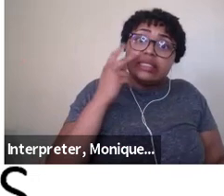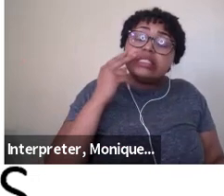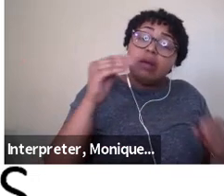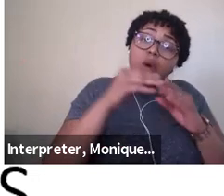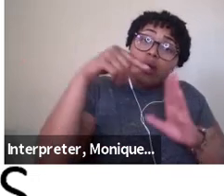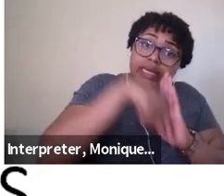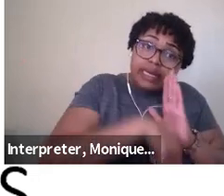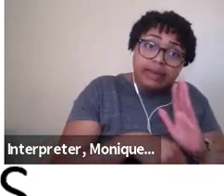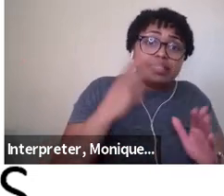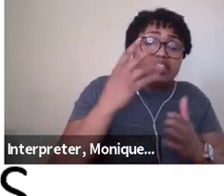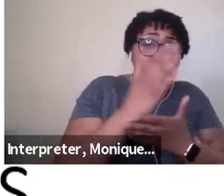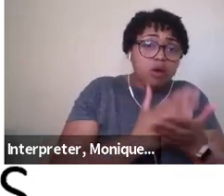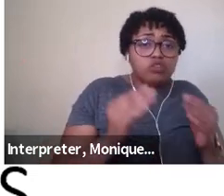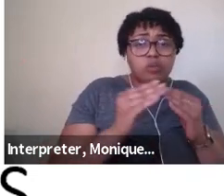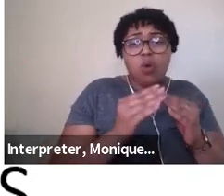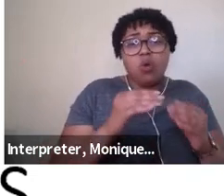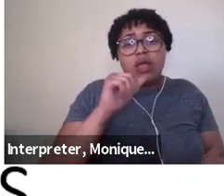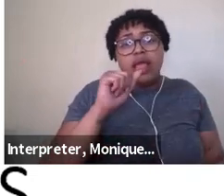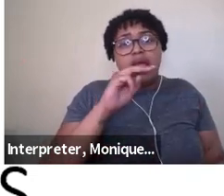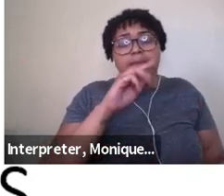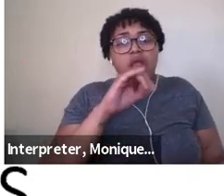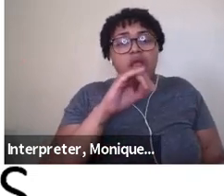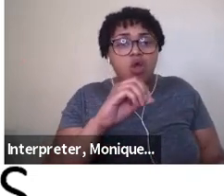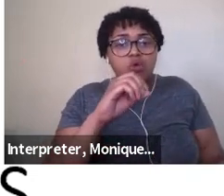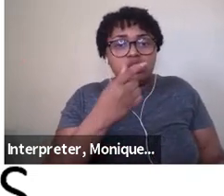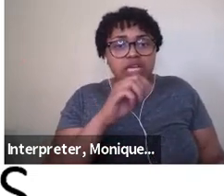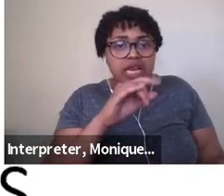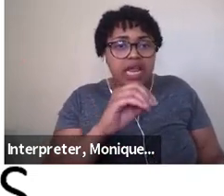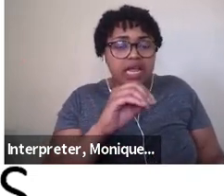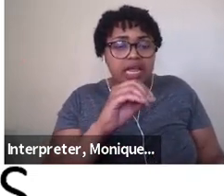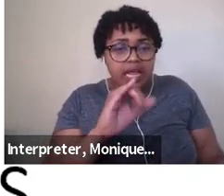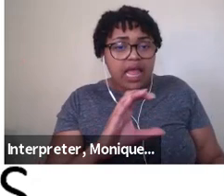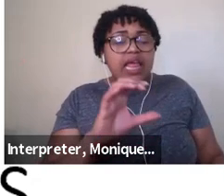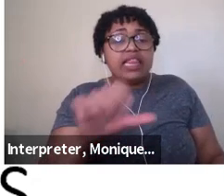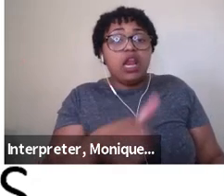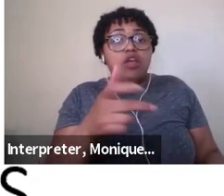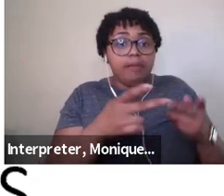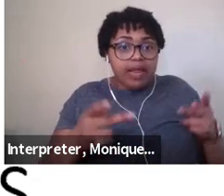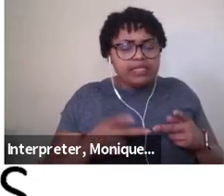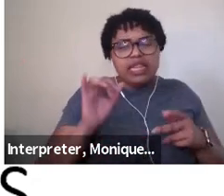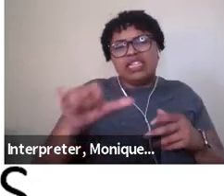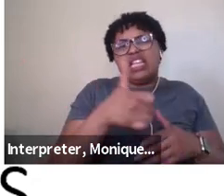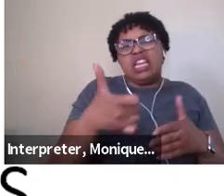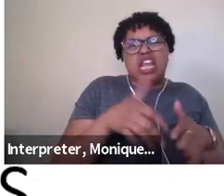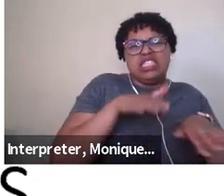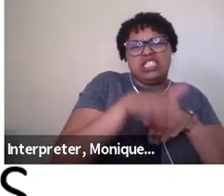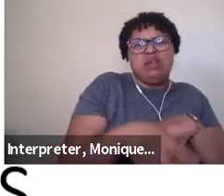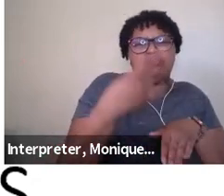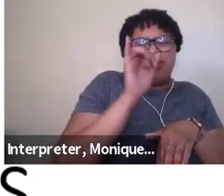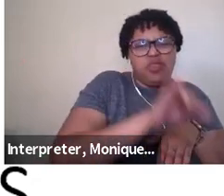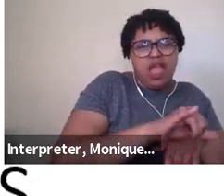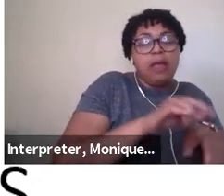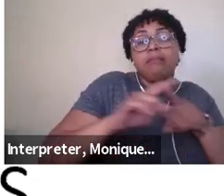if parts of it was more immunogenic than other places. So that's the next step of that journey. Other projects that we have in